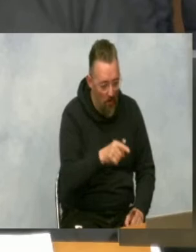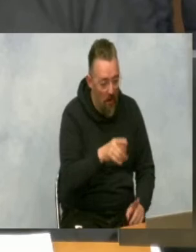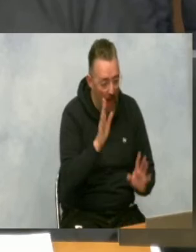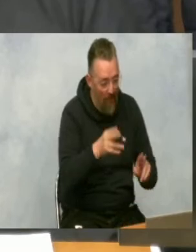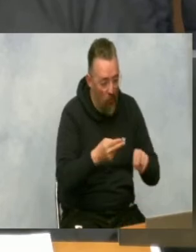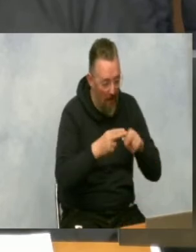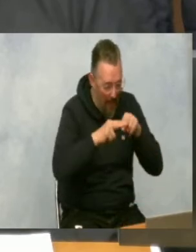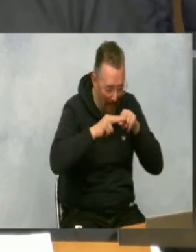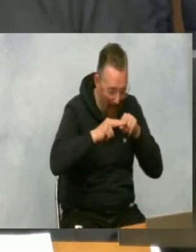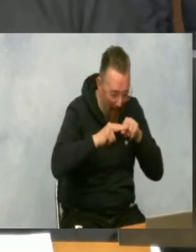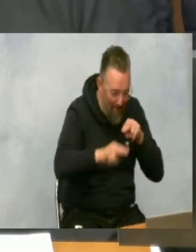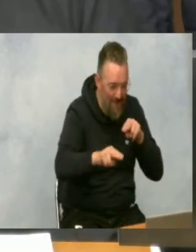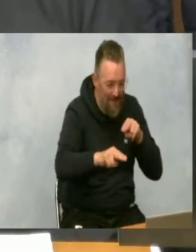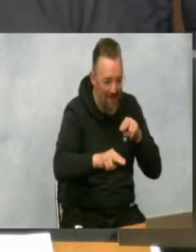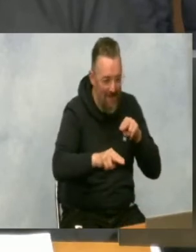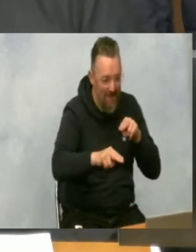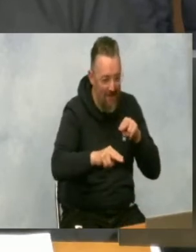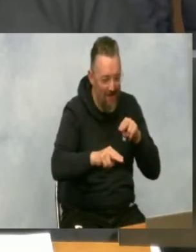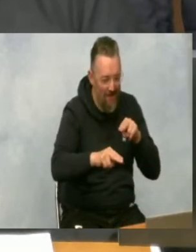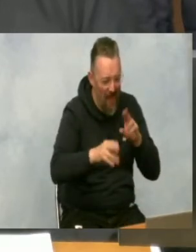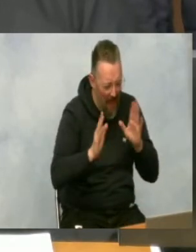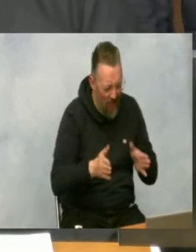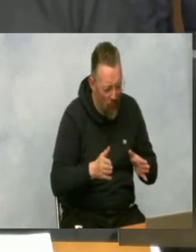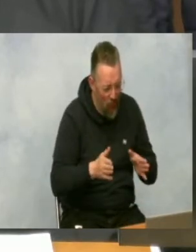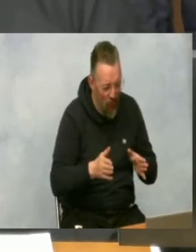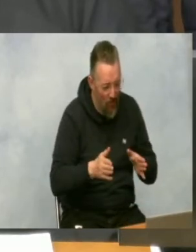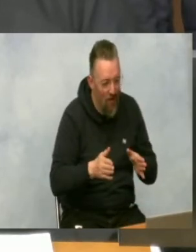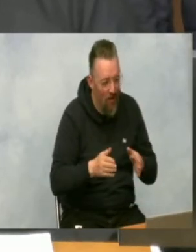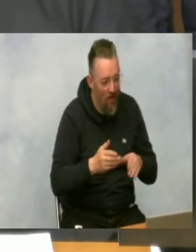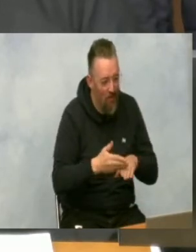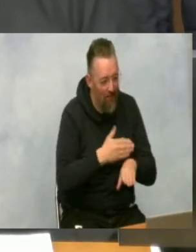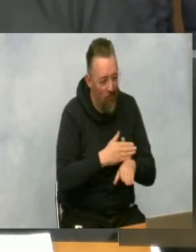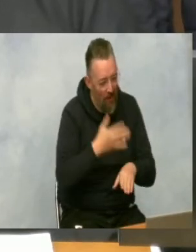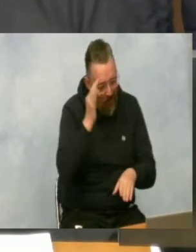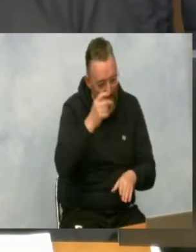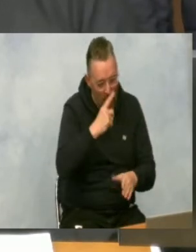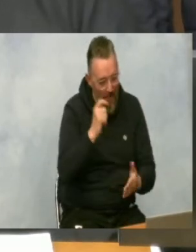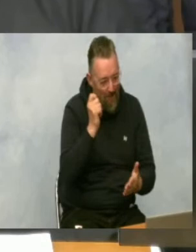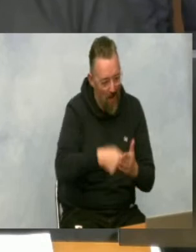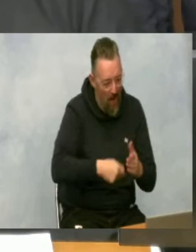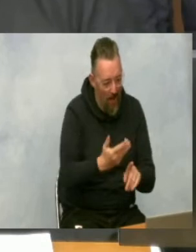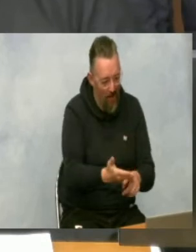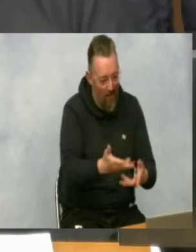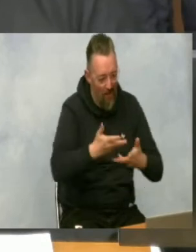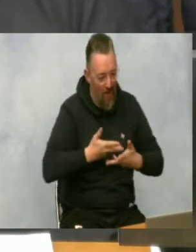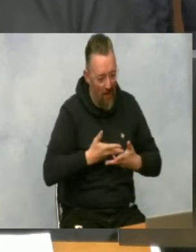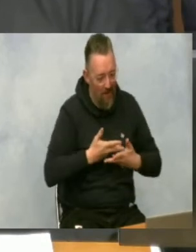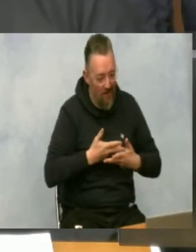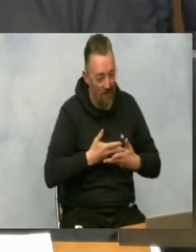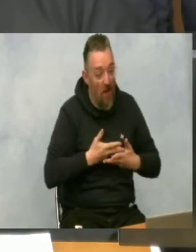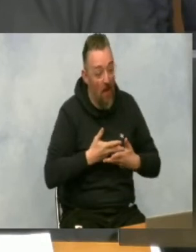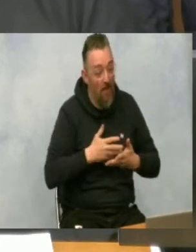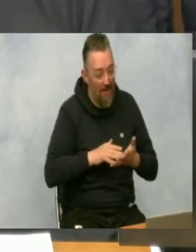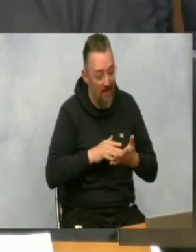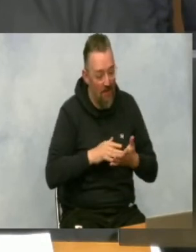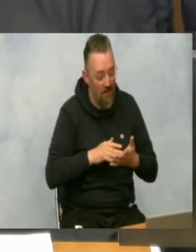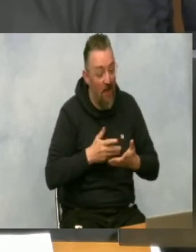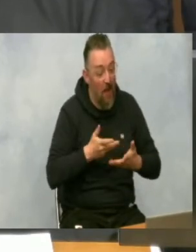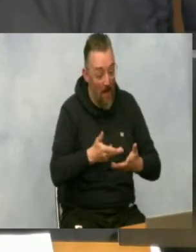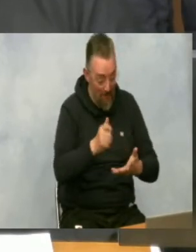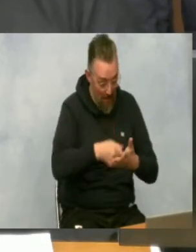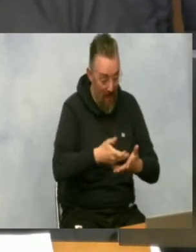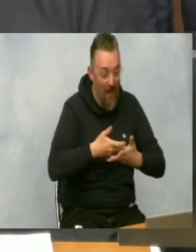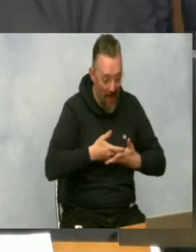be empty for, before actually purchasing, only for that housing to be